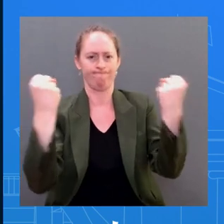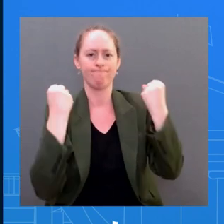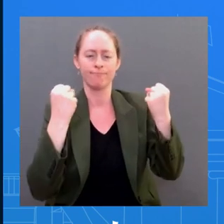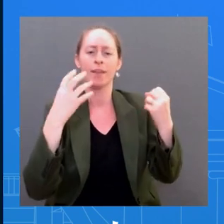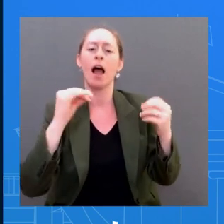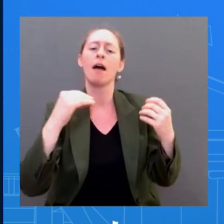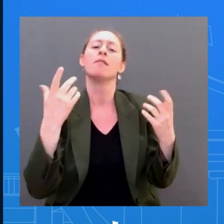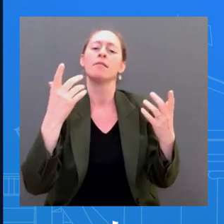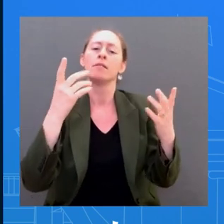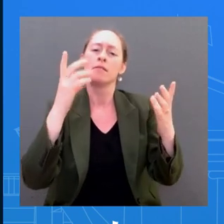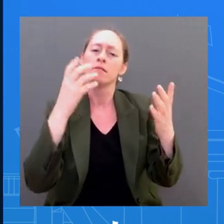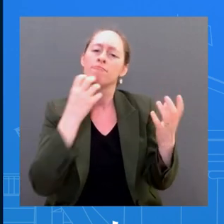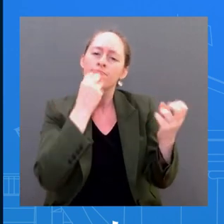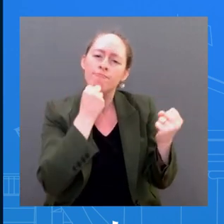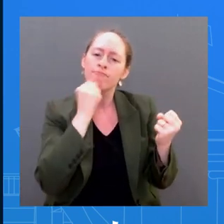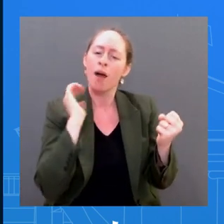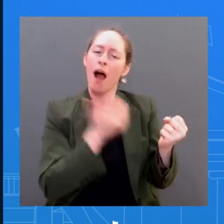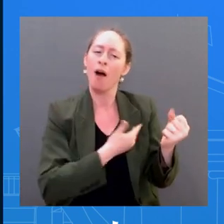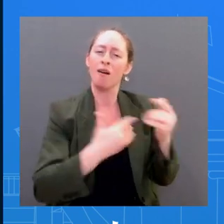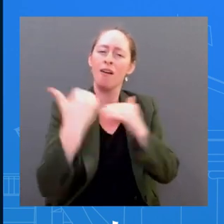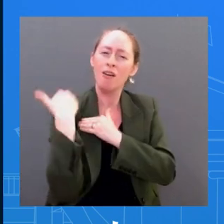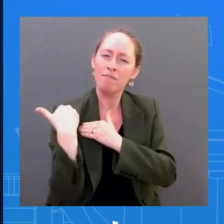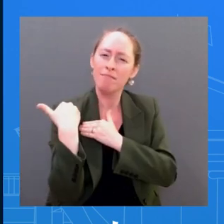with the counterpunching.